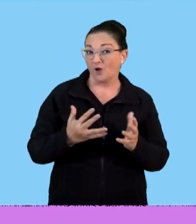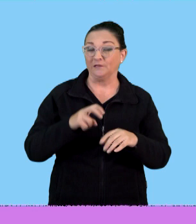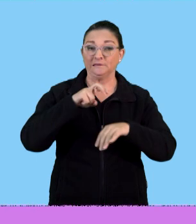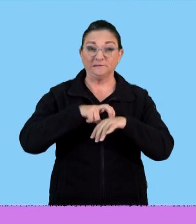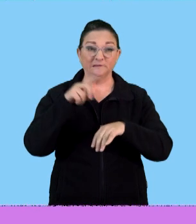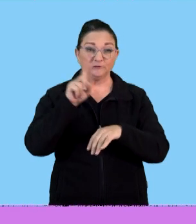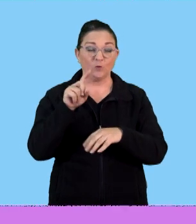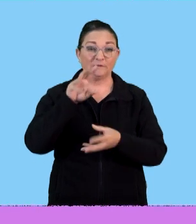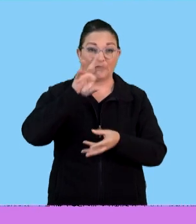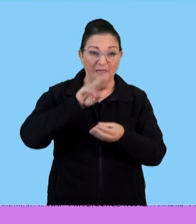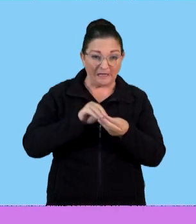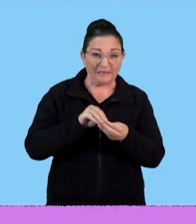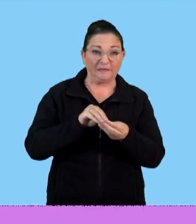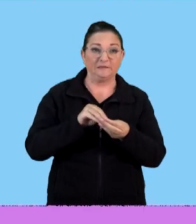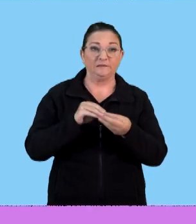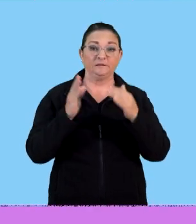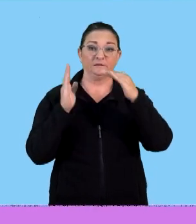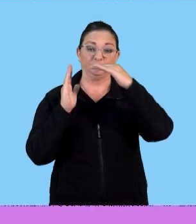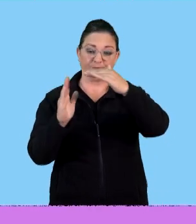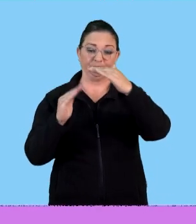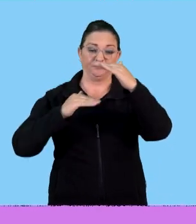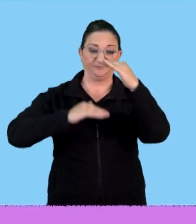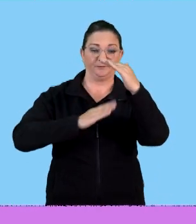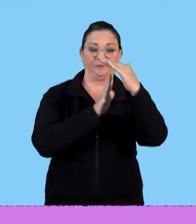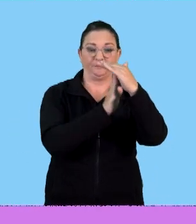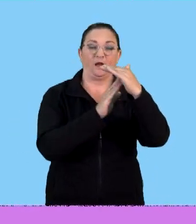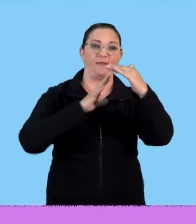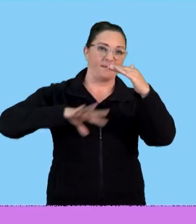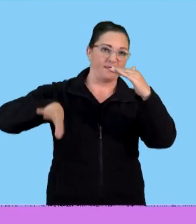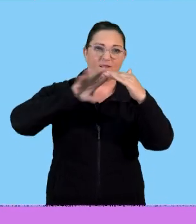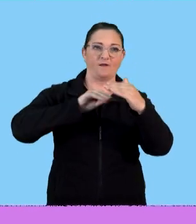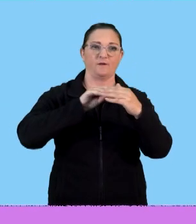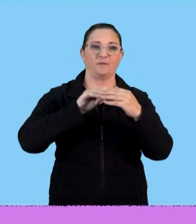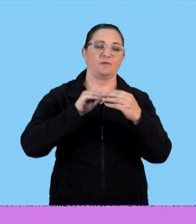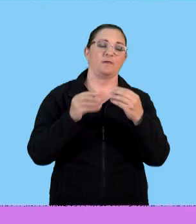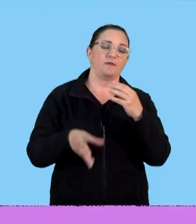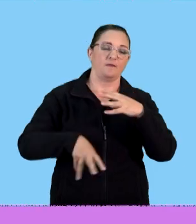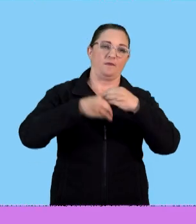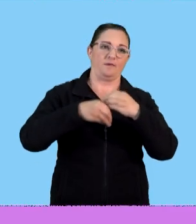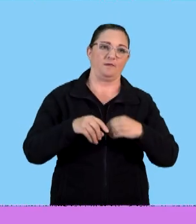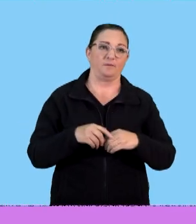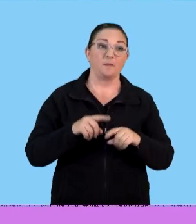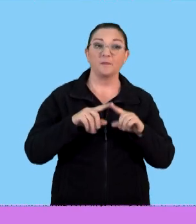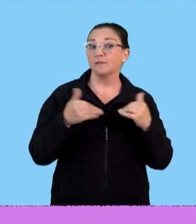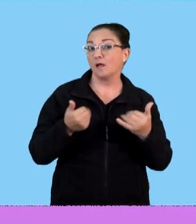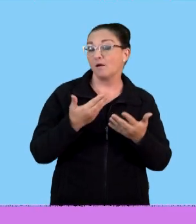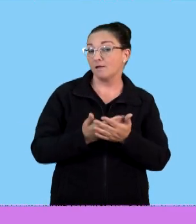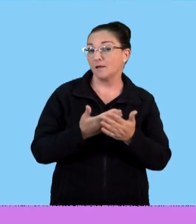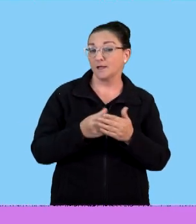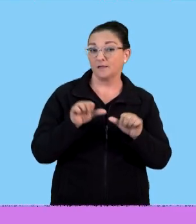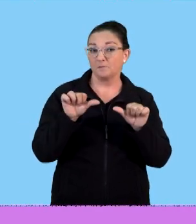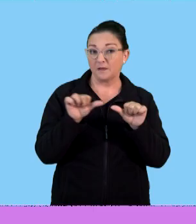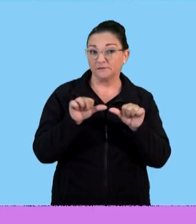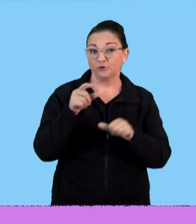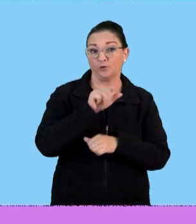is calculated by adding the lengths of each side of a shape, right? Then it's